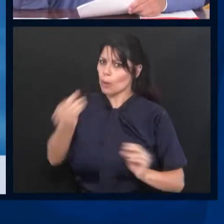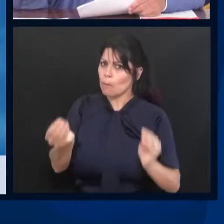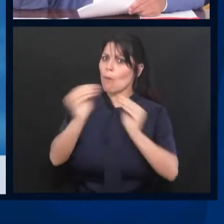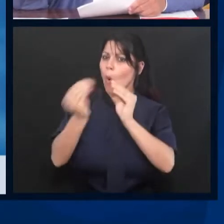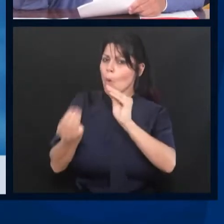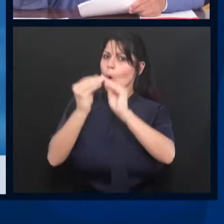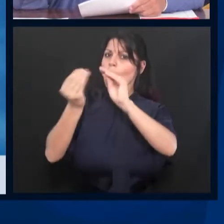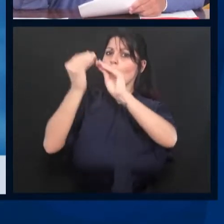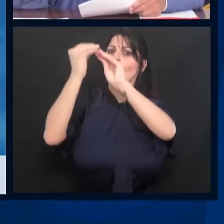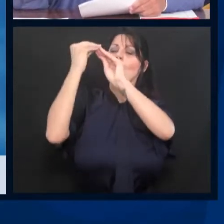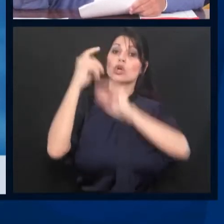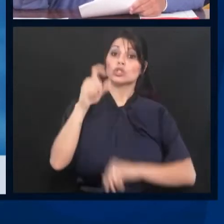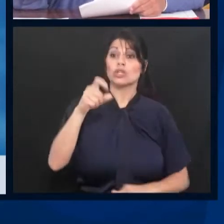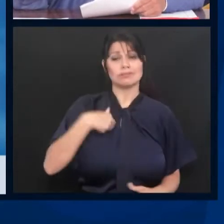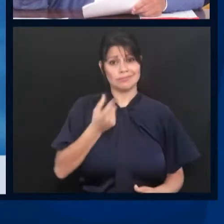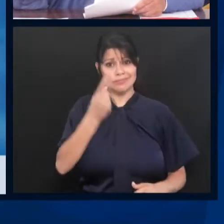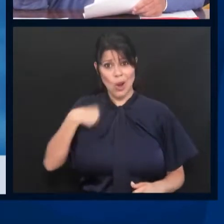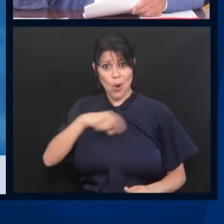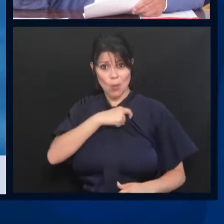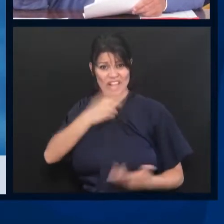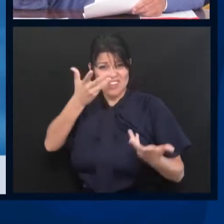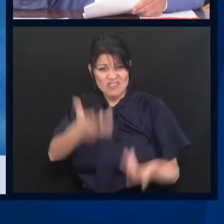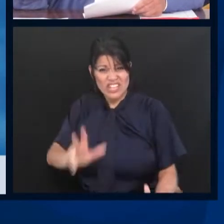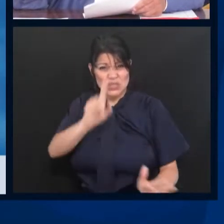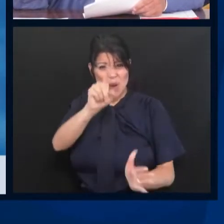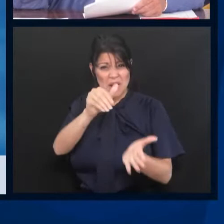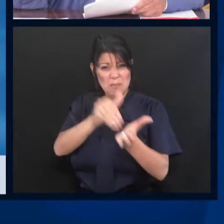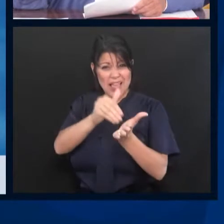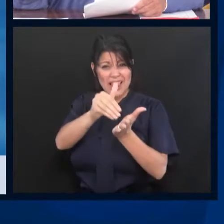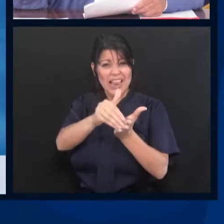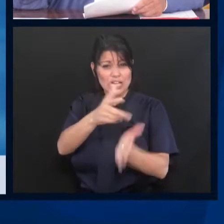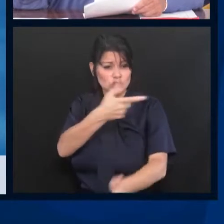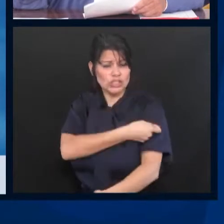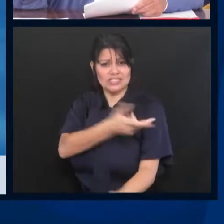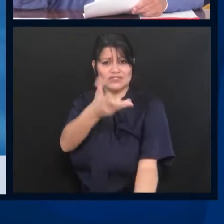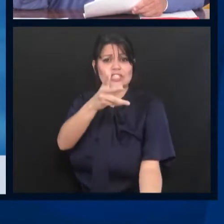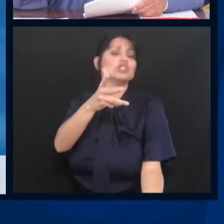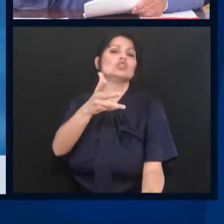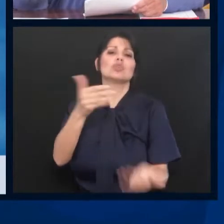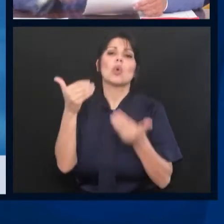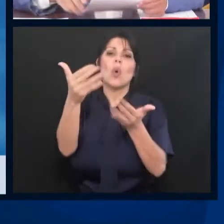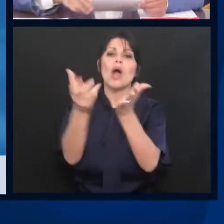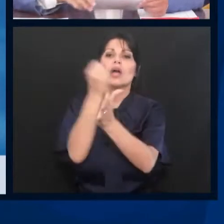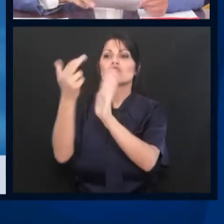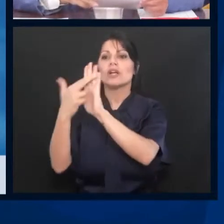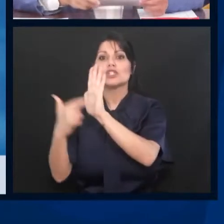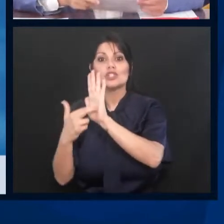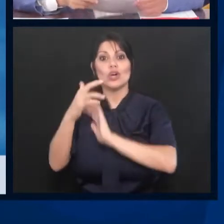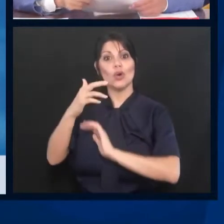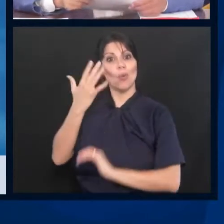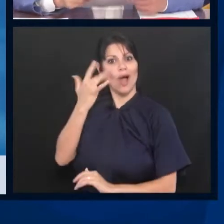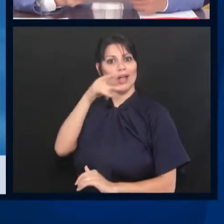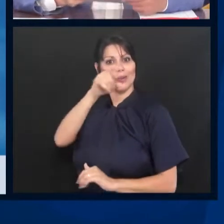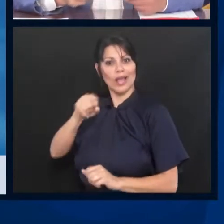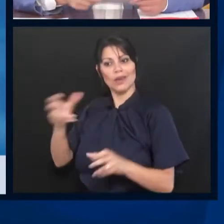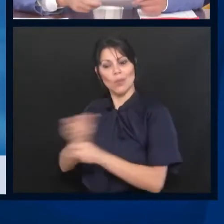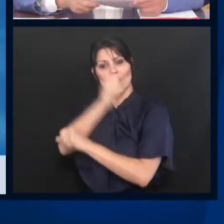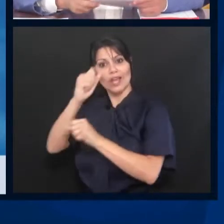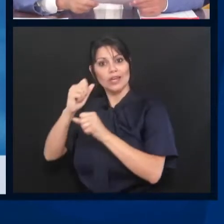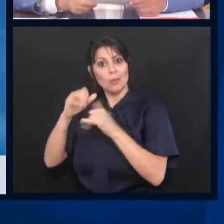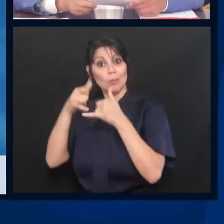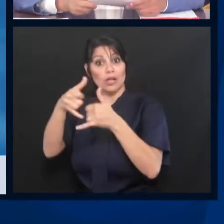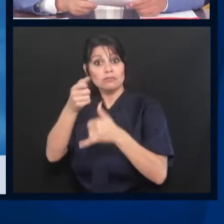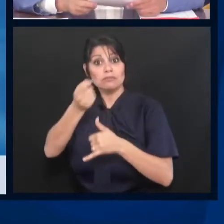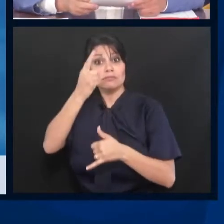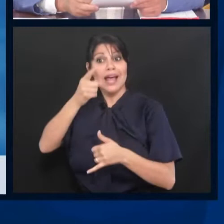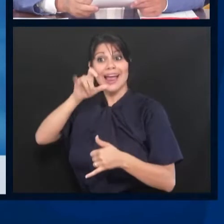given over 1 million shots. So register and win these prizes and everything. And the grand prizes